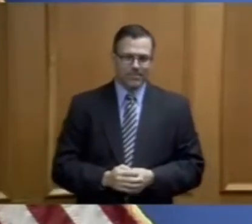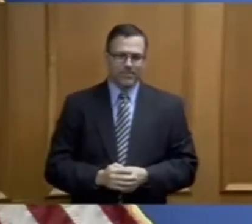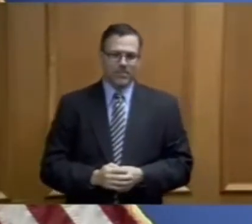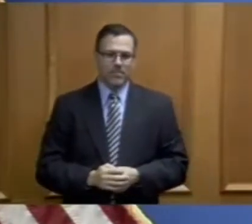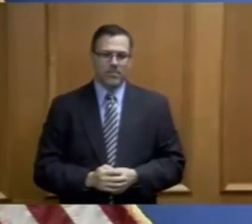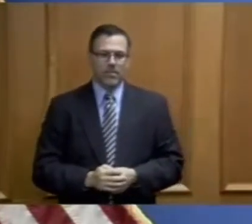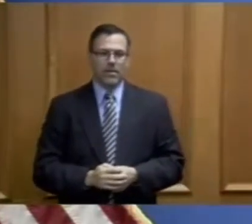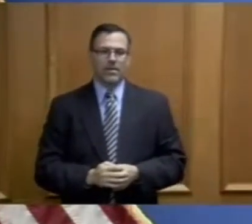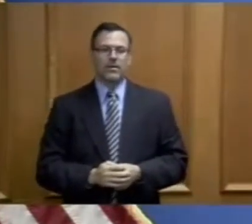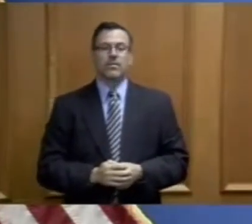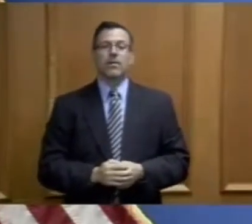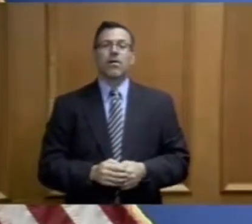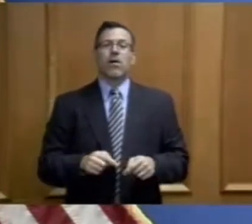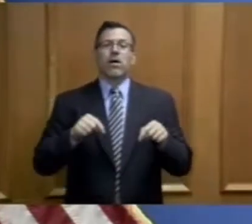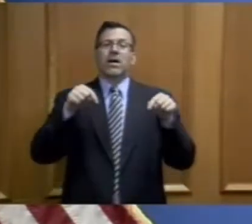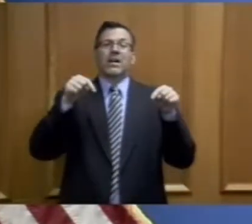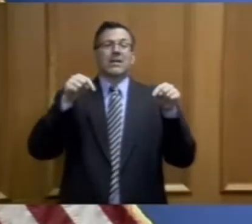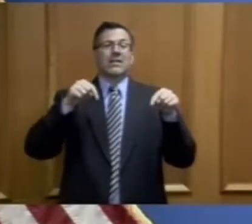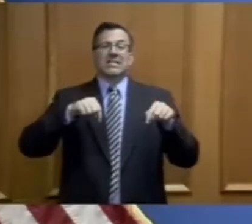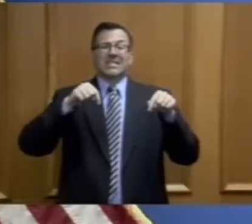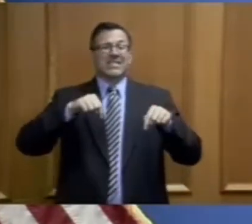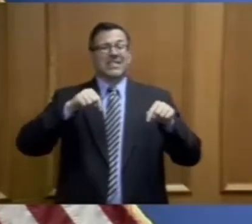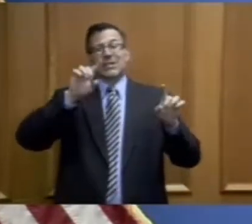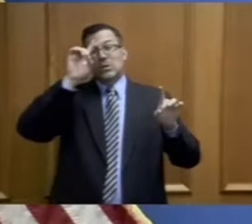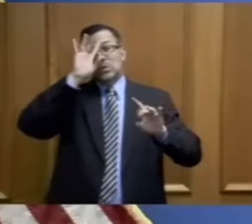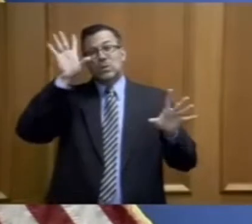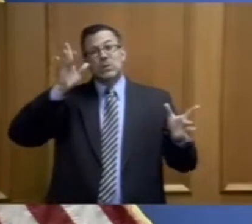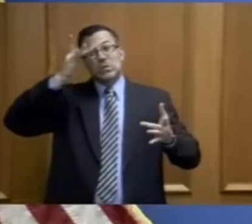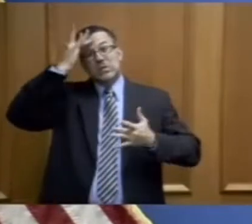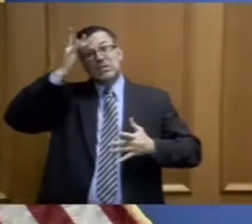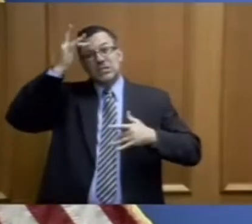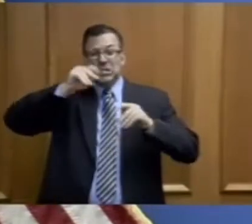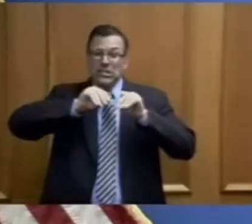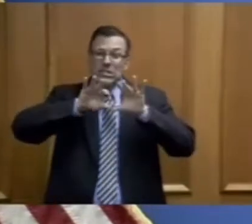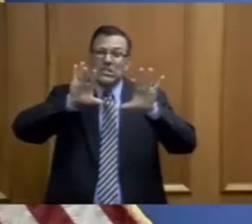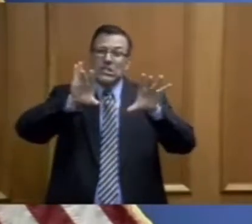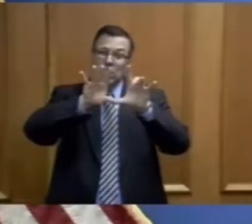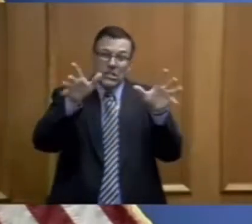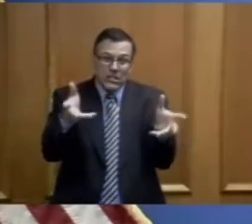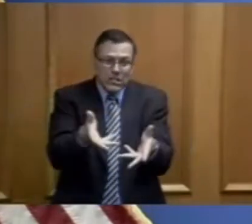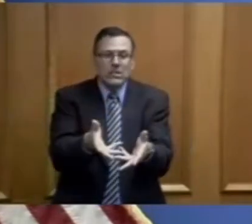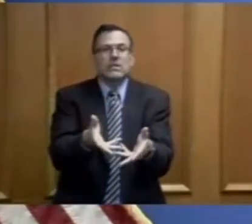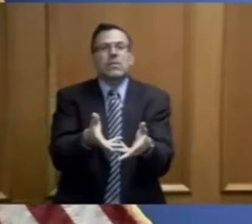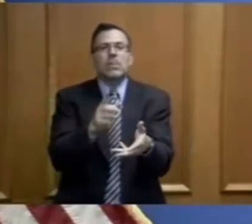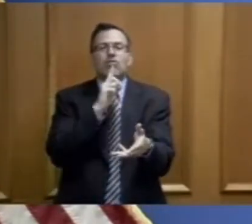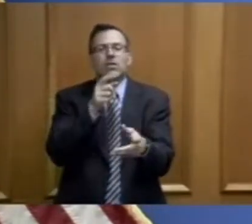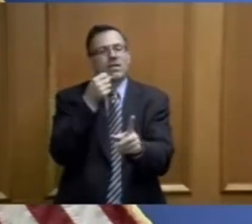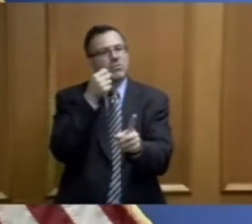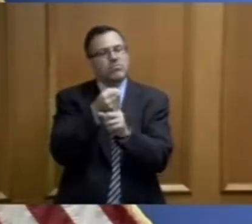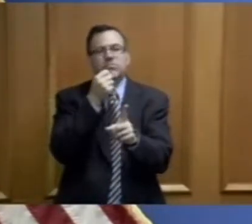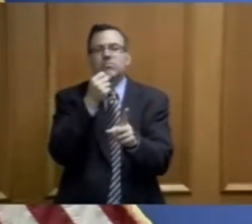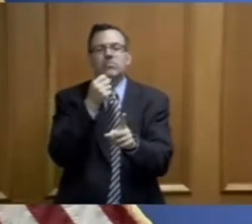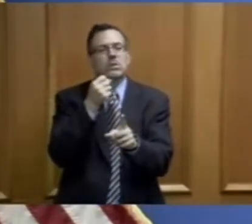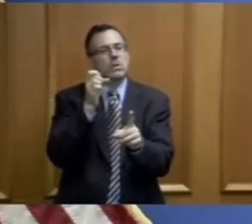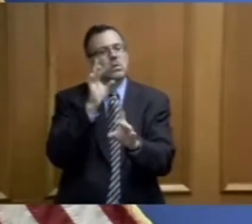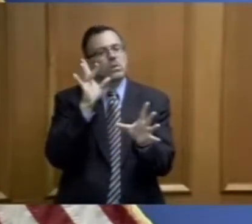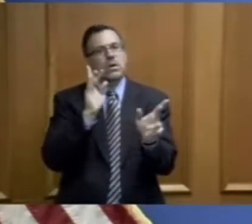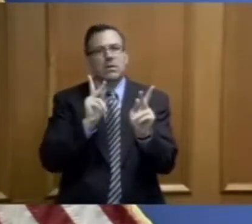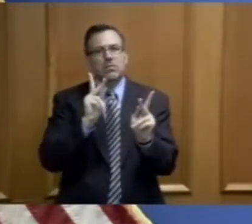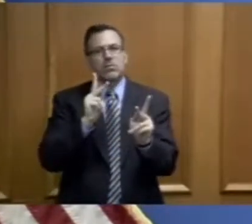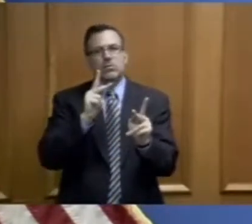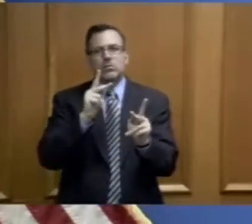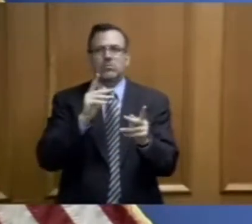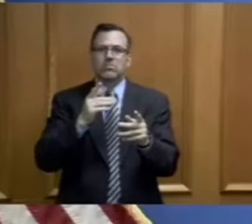This public health crisis has had many adverse effects, particularly with regard to mental health on many Tennesseans. Stress